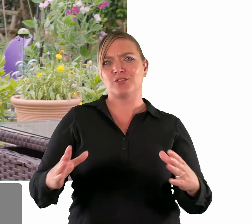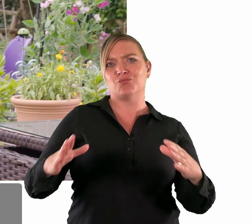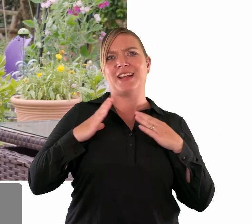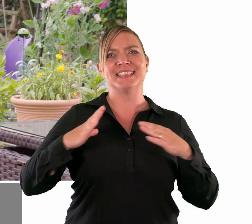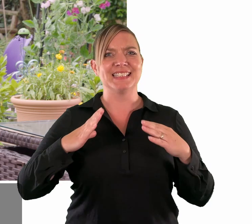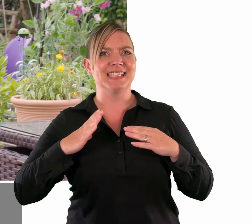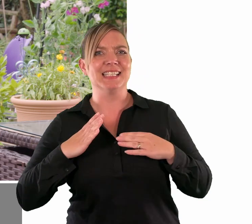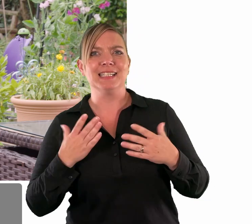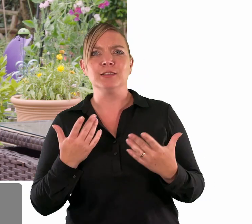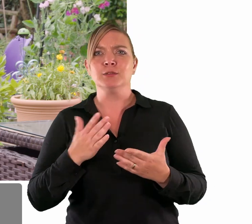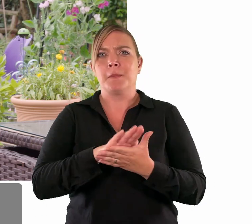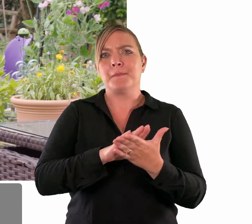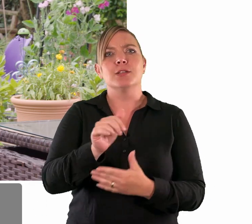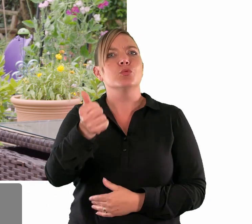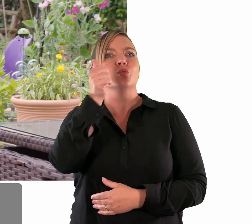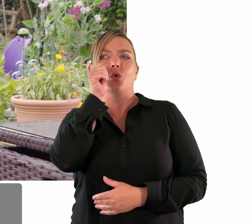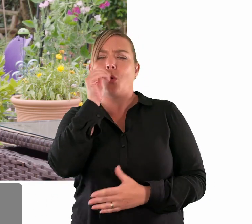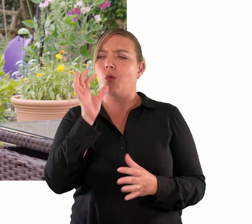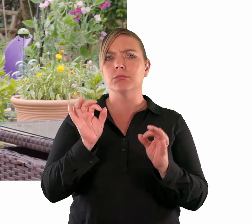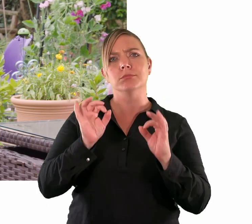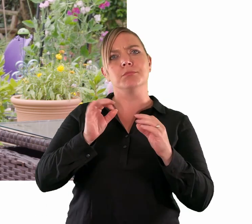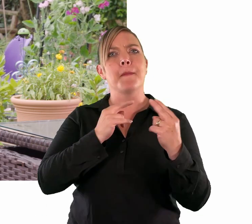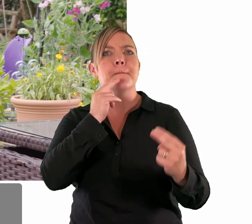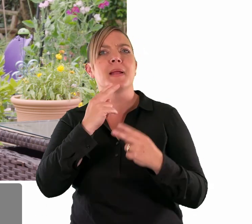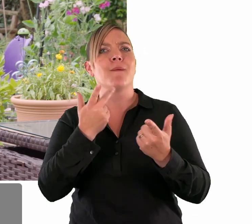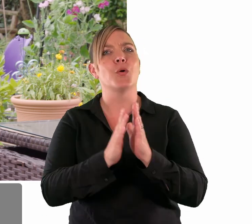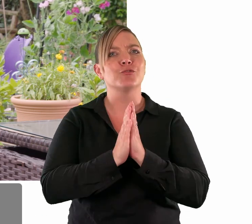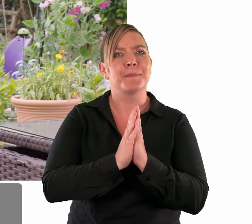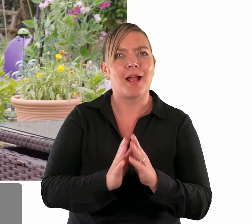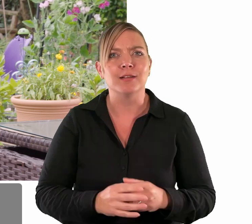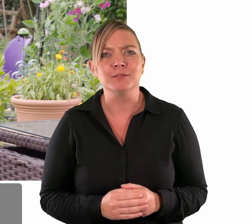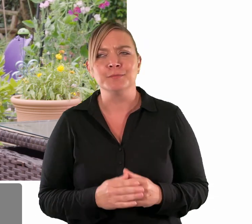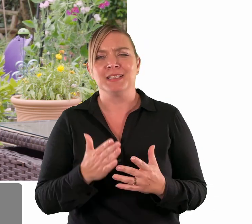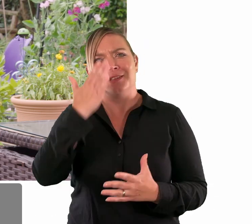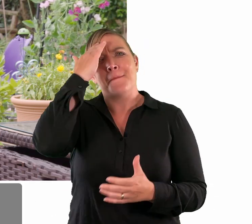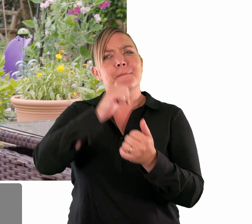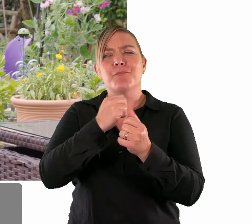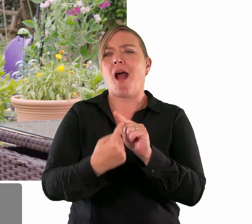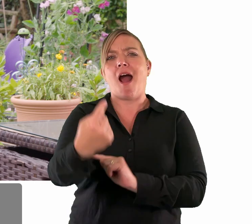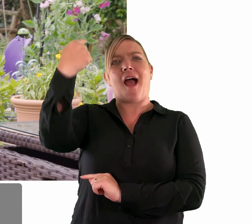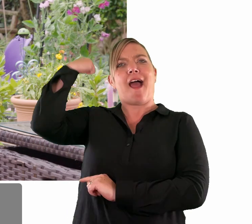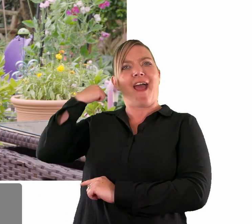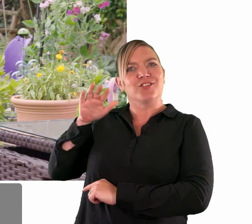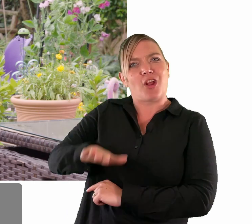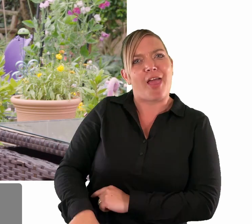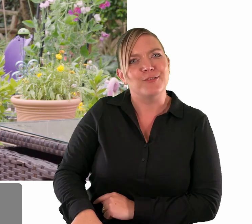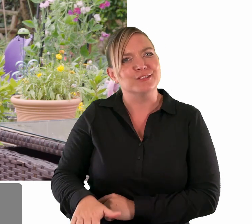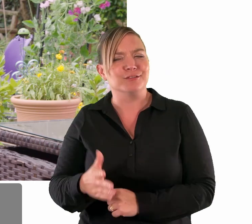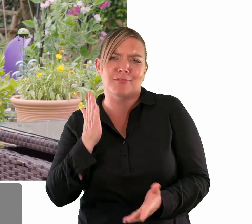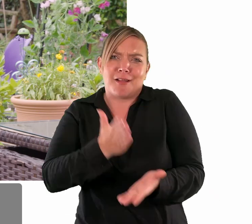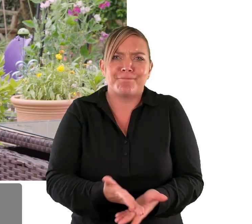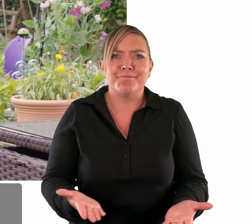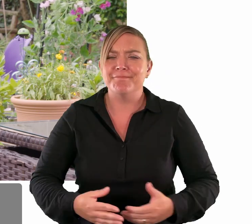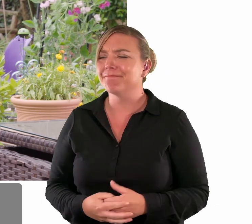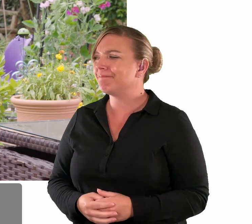be quite a unique meal for Shabbat. It can take you, back to your childhood,